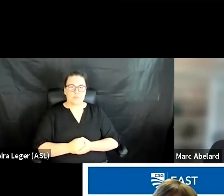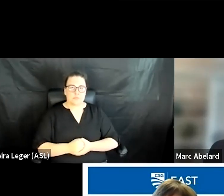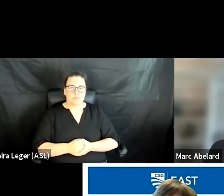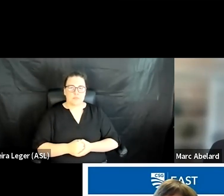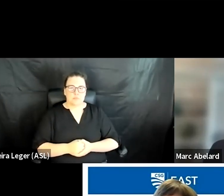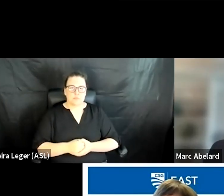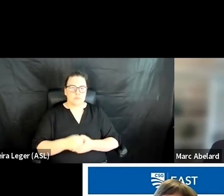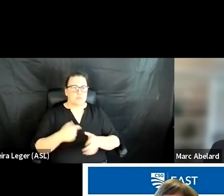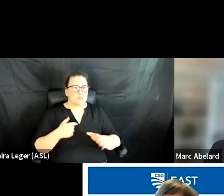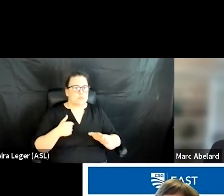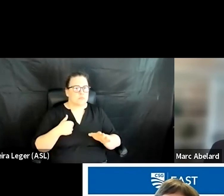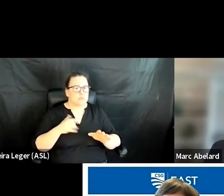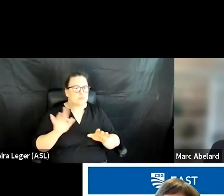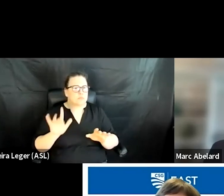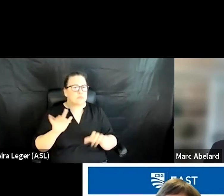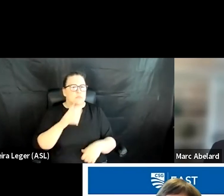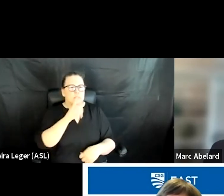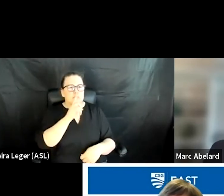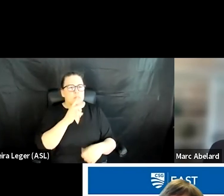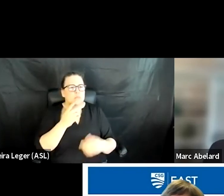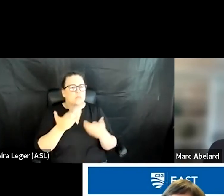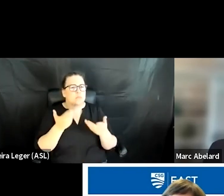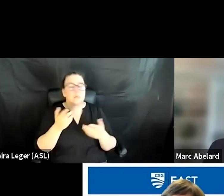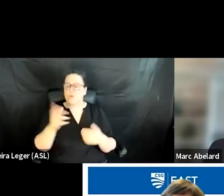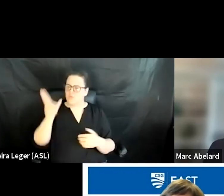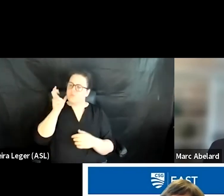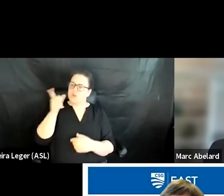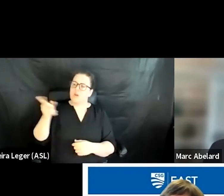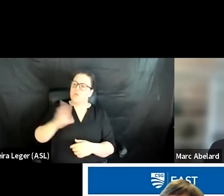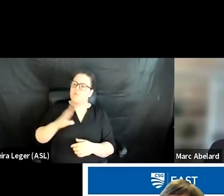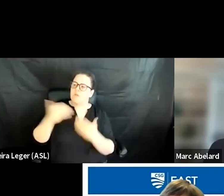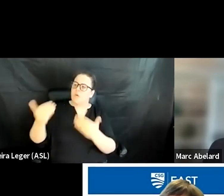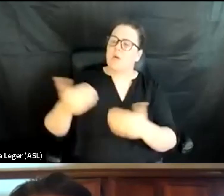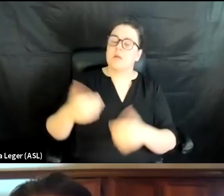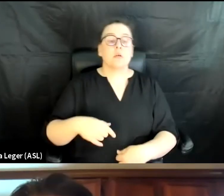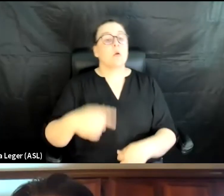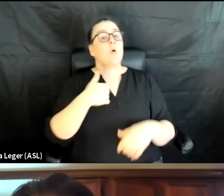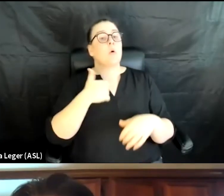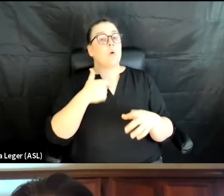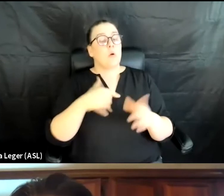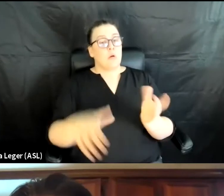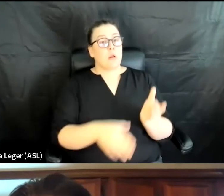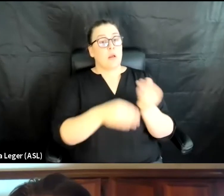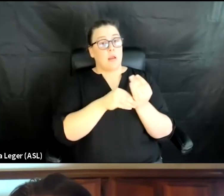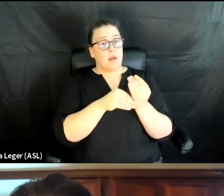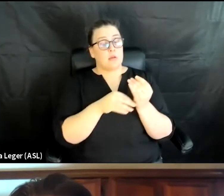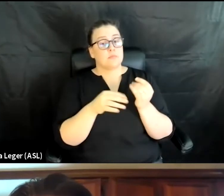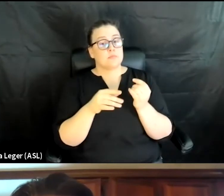Am I unmuted? No, you're good. Go ahead. We can hear you. Okay, I was just going to add that the